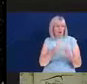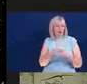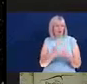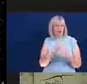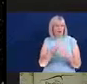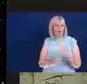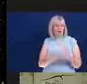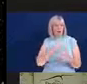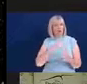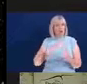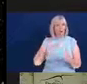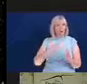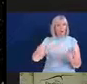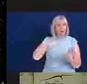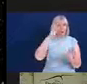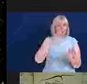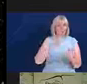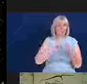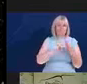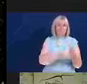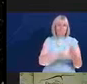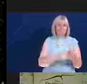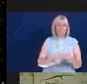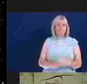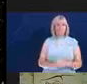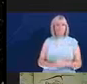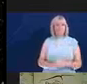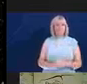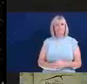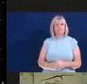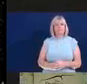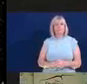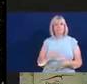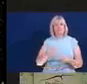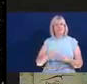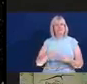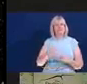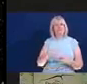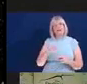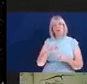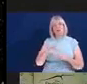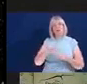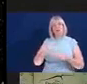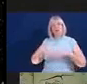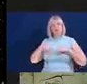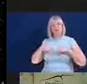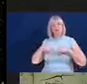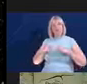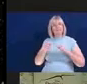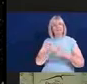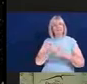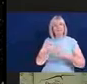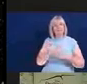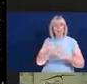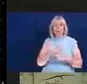If you have developmental dyslexia, then it's lifelong in its effects. If you have acquired dyslexia, then it's going to be lifelong